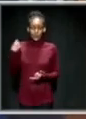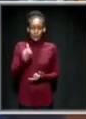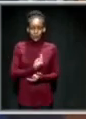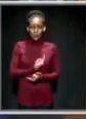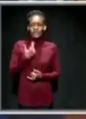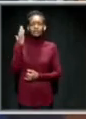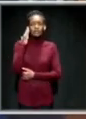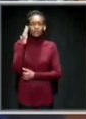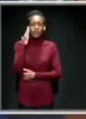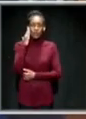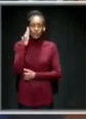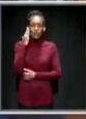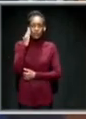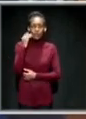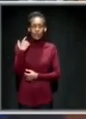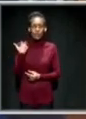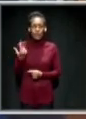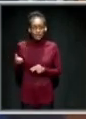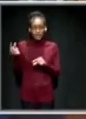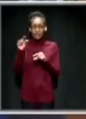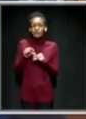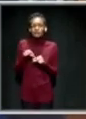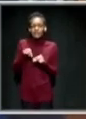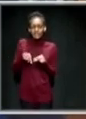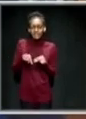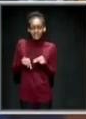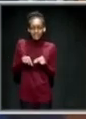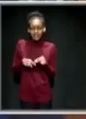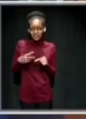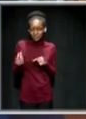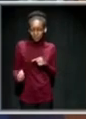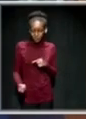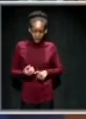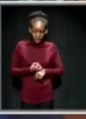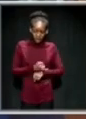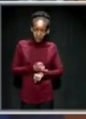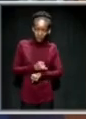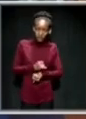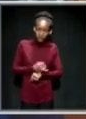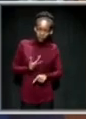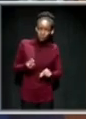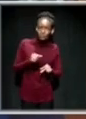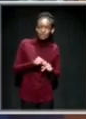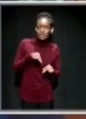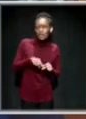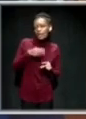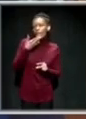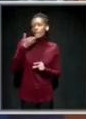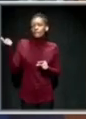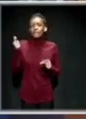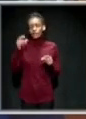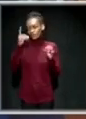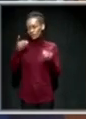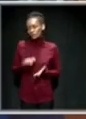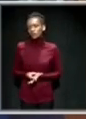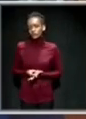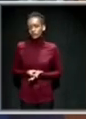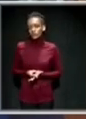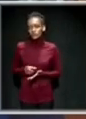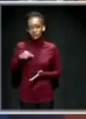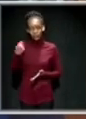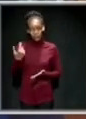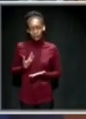that investing in this critical period of a child's development is the best decision that we can ever make.